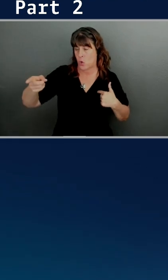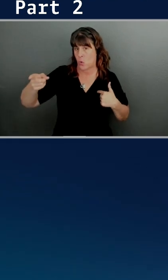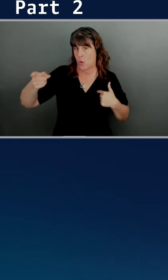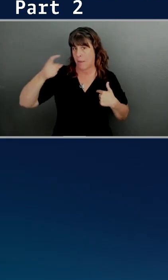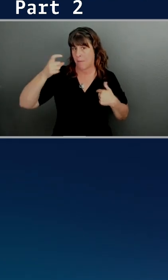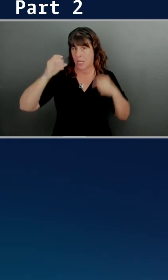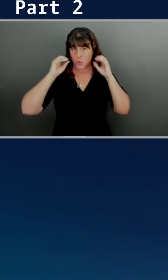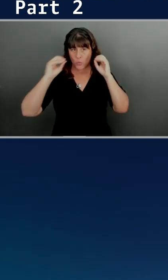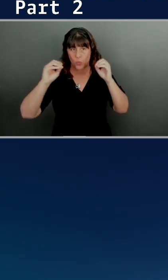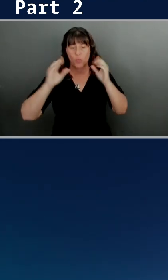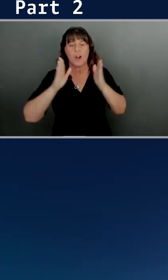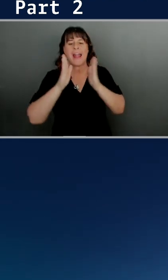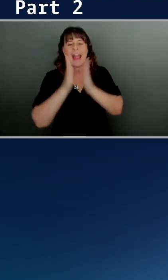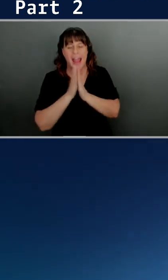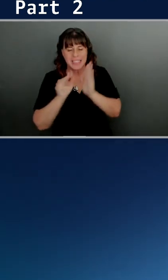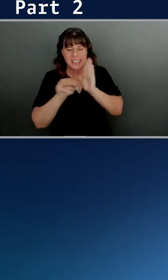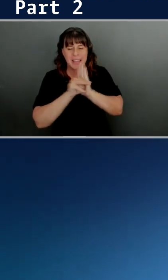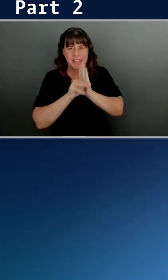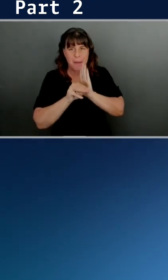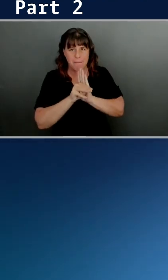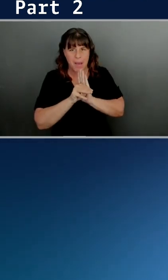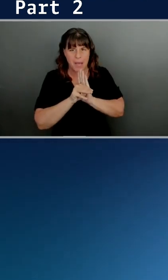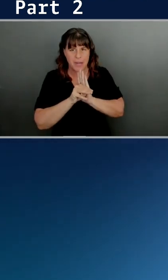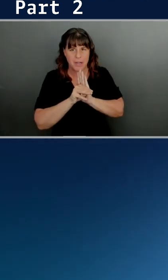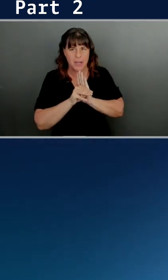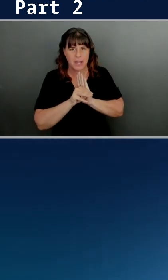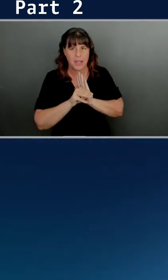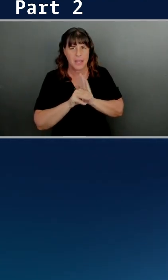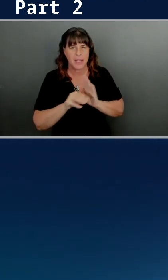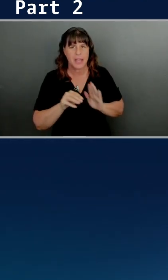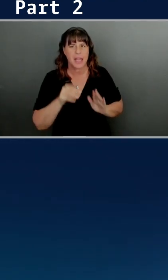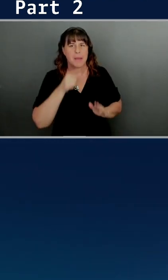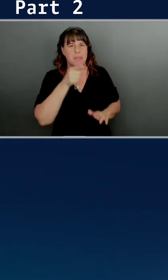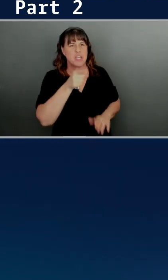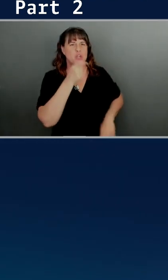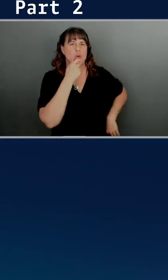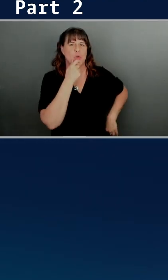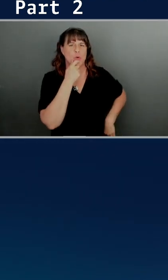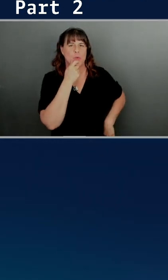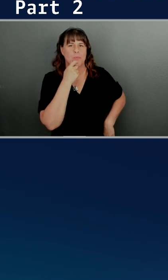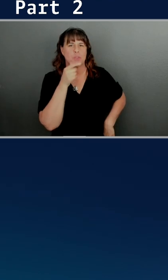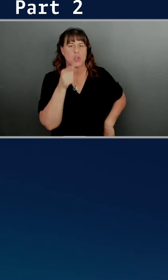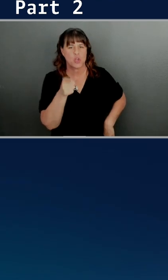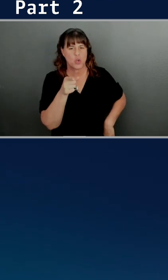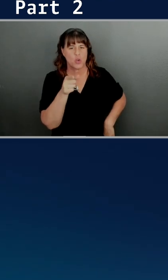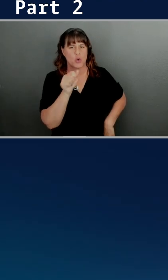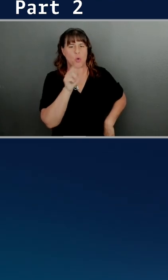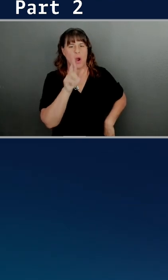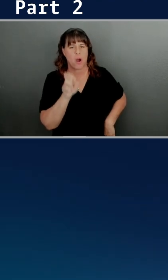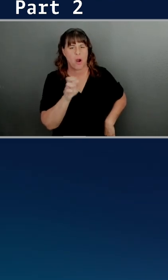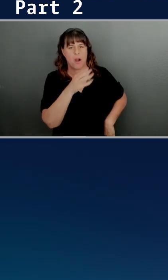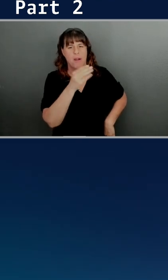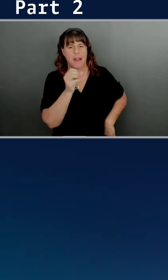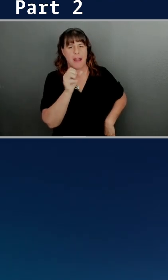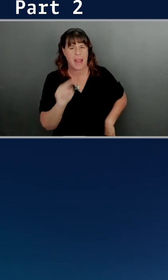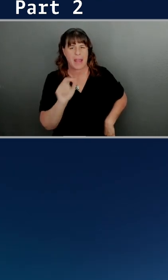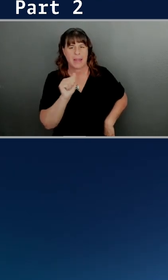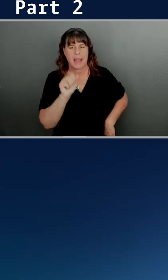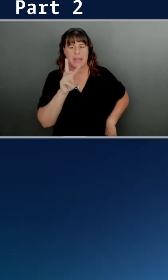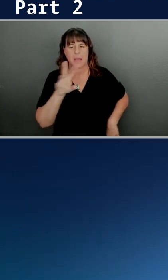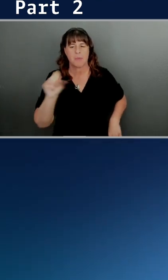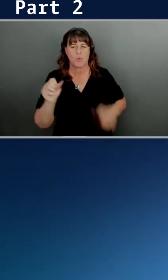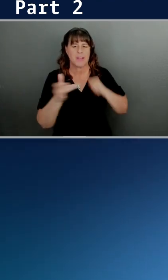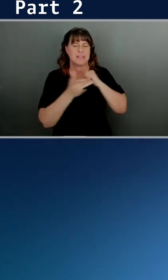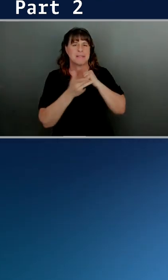we're asking the model to be Right. the trainer, It's going to right? be, yeah, it's going to be you. You yeah, are yeah. an AWS technical